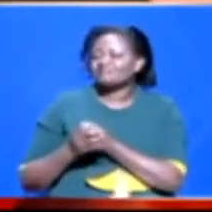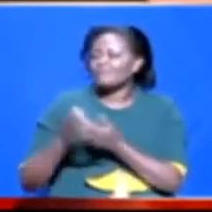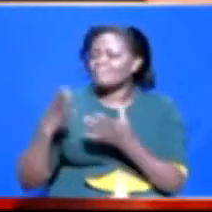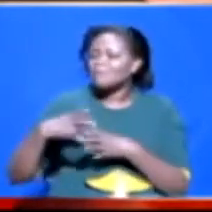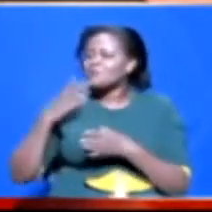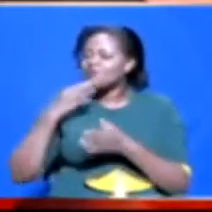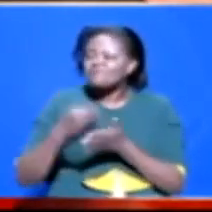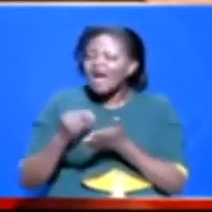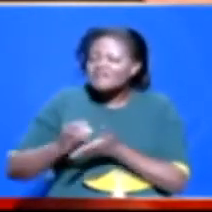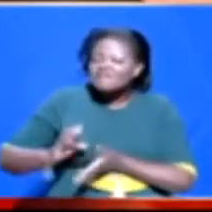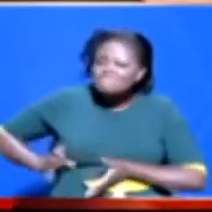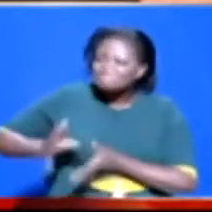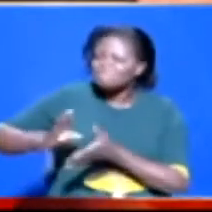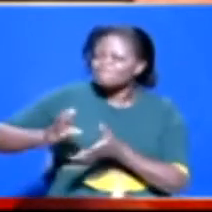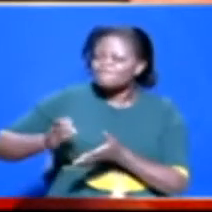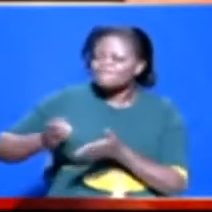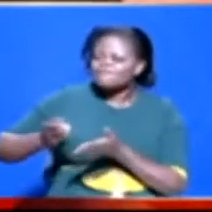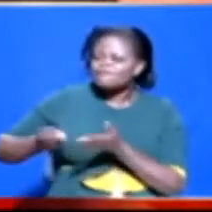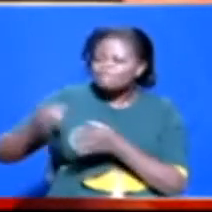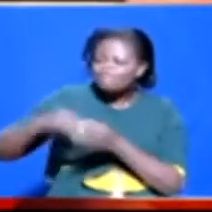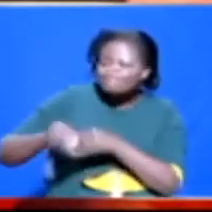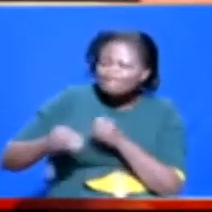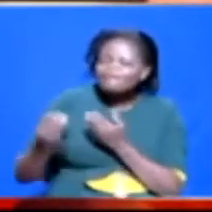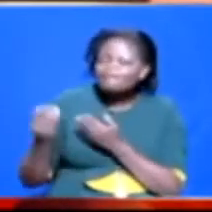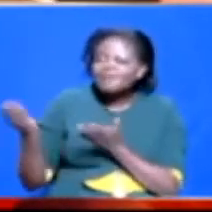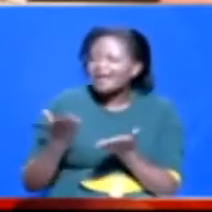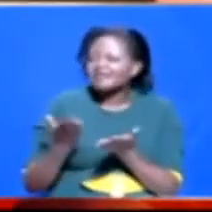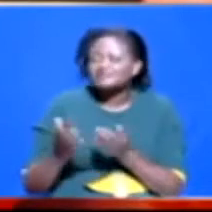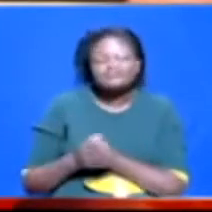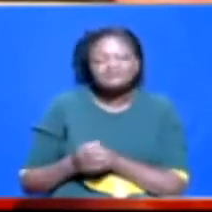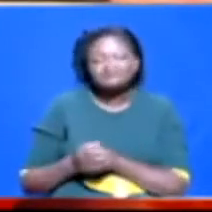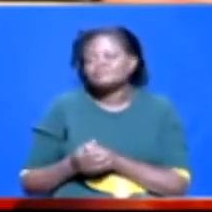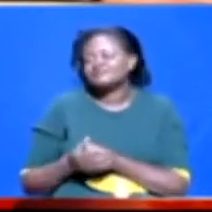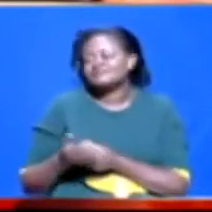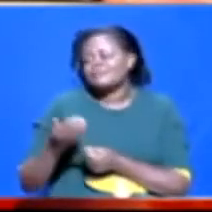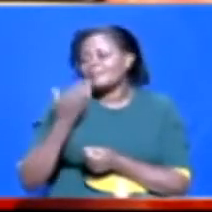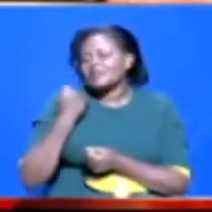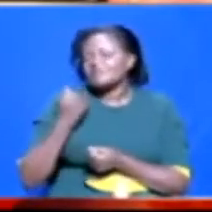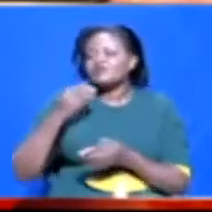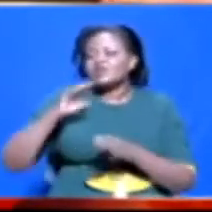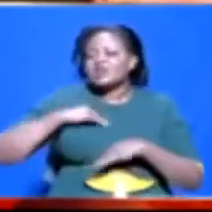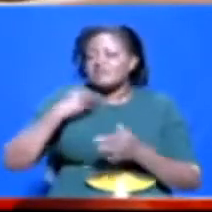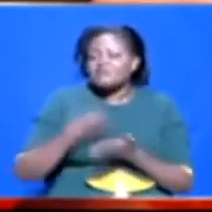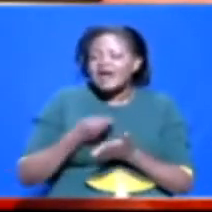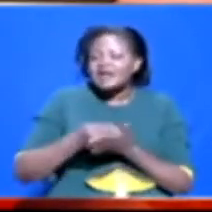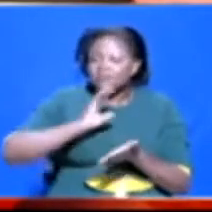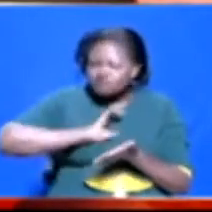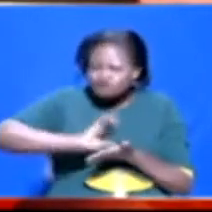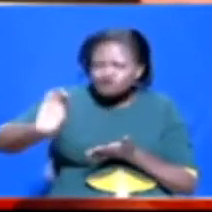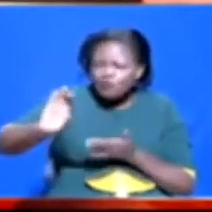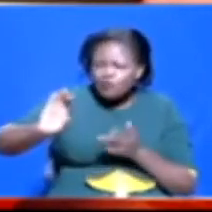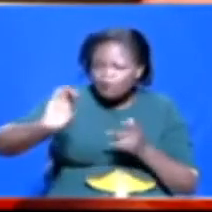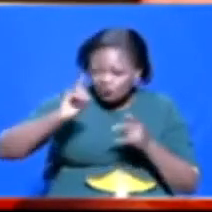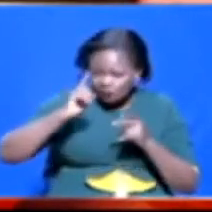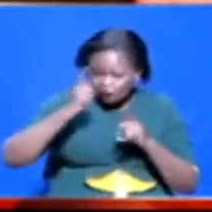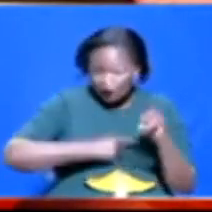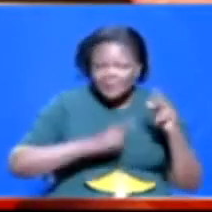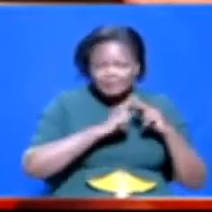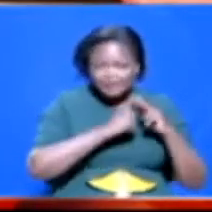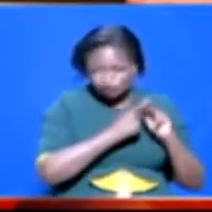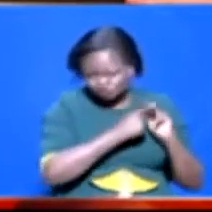be allocated, enough money should be allocated to go to IEBC from the beginning up to the end of the process. But if it is just left like that, people